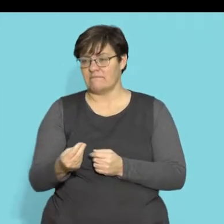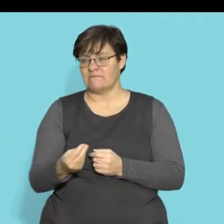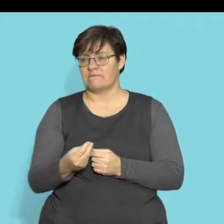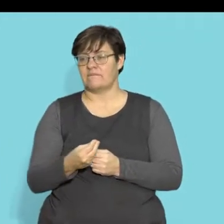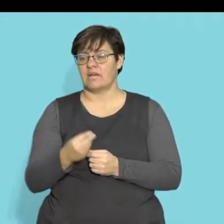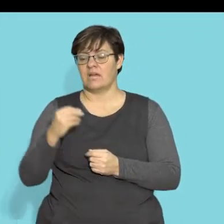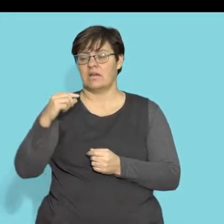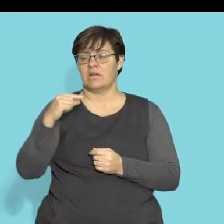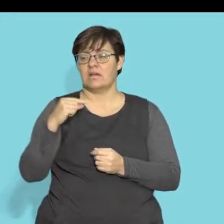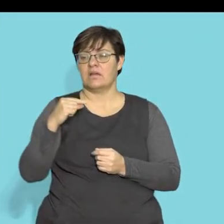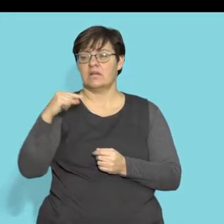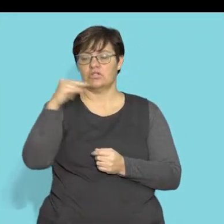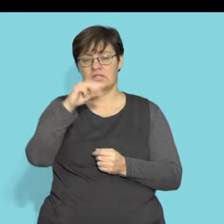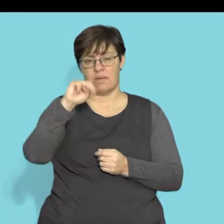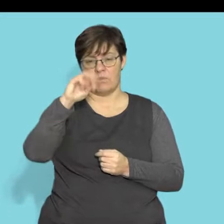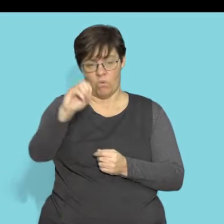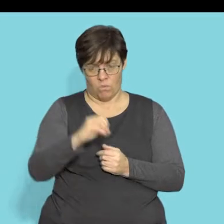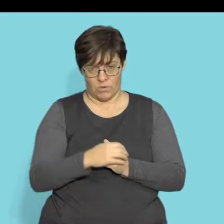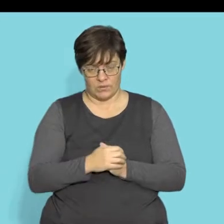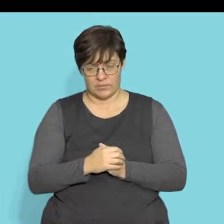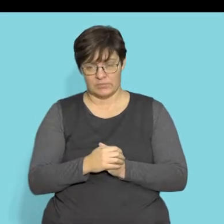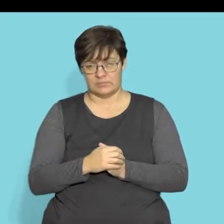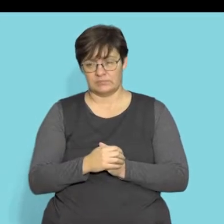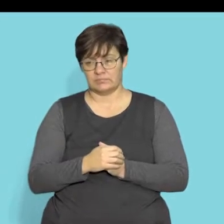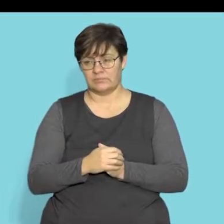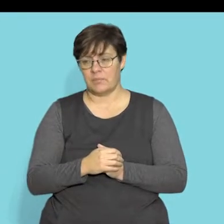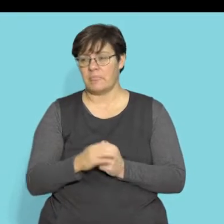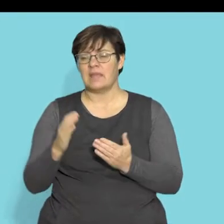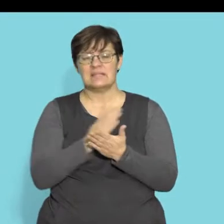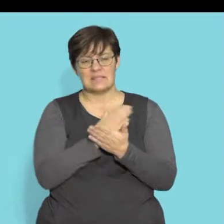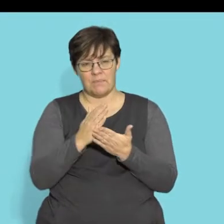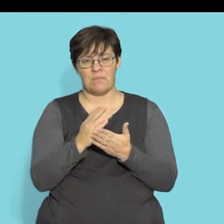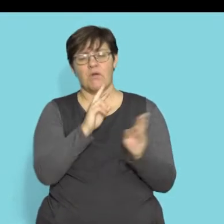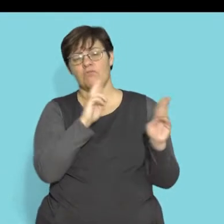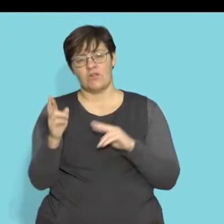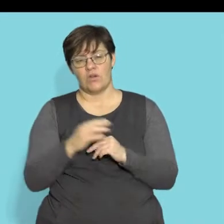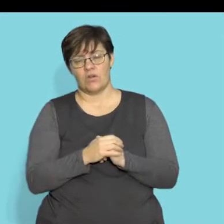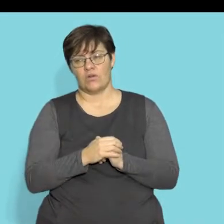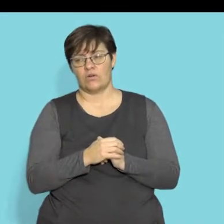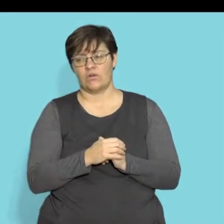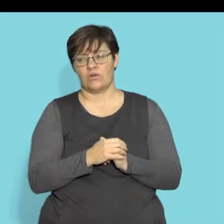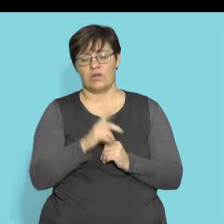as a genetically modified organism, or in some individuals could refer to as a